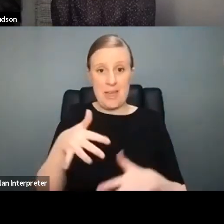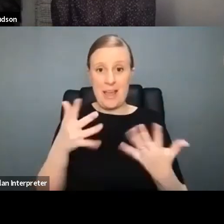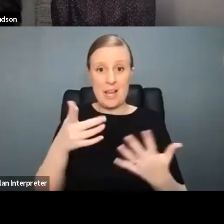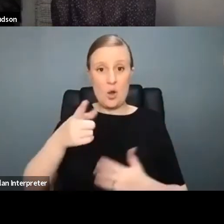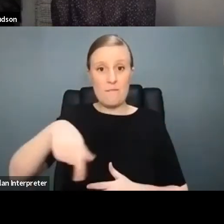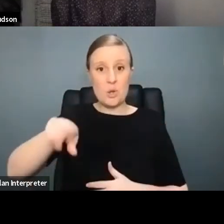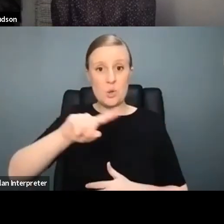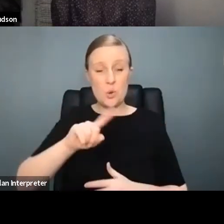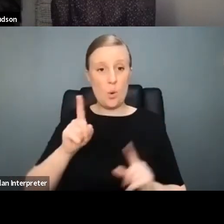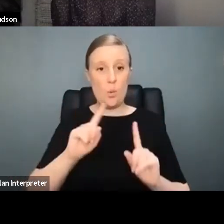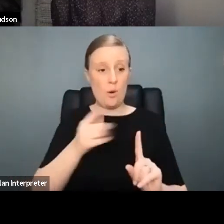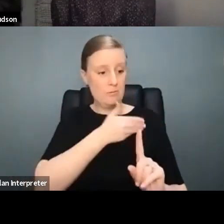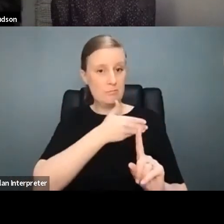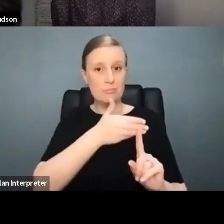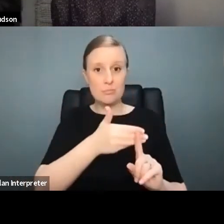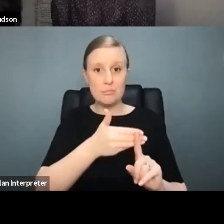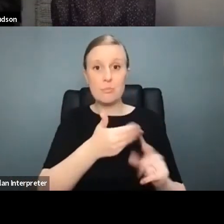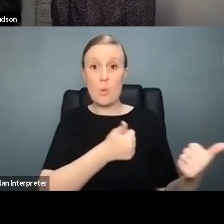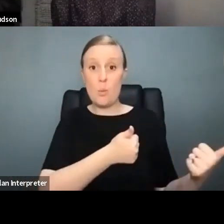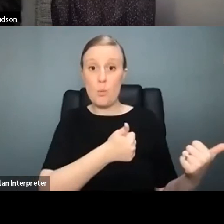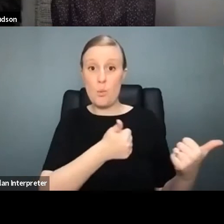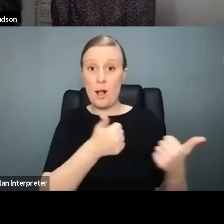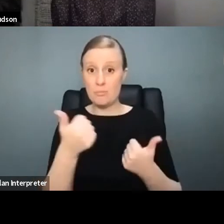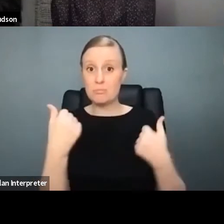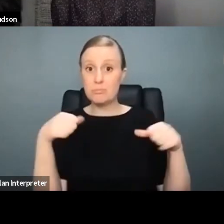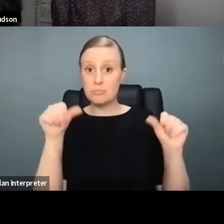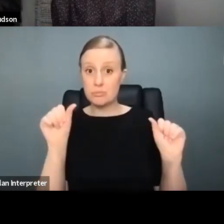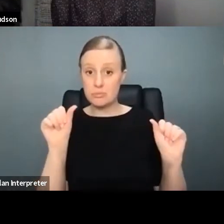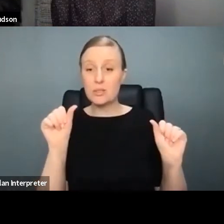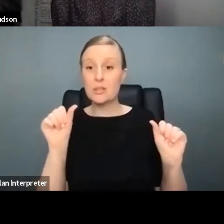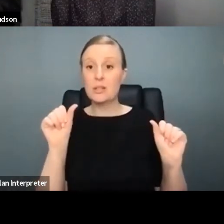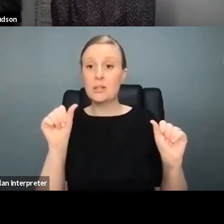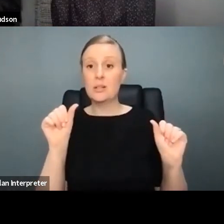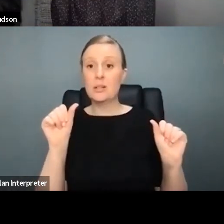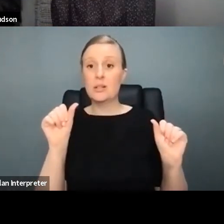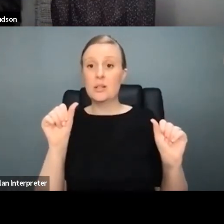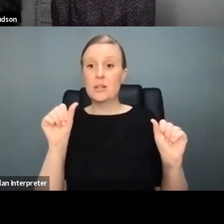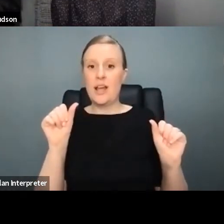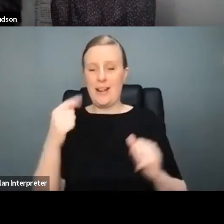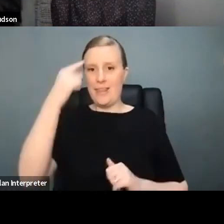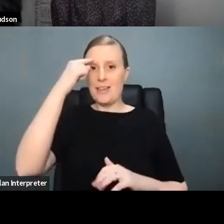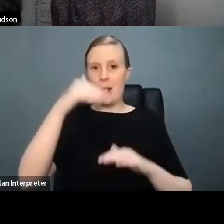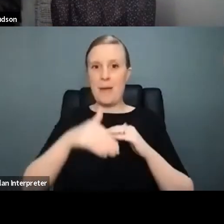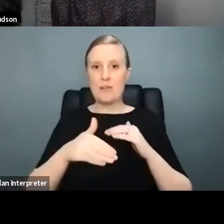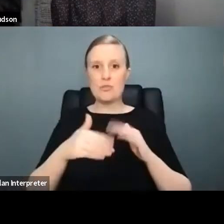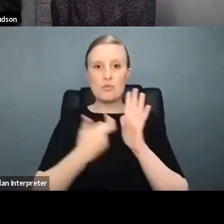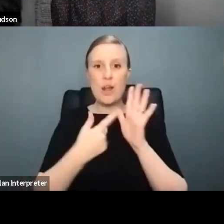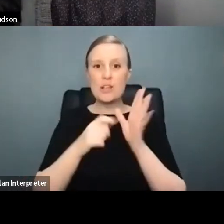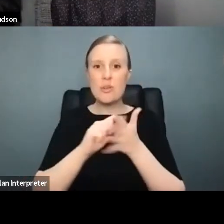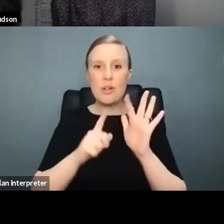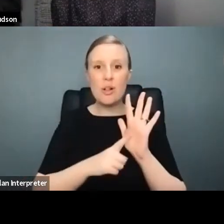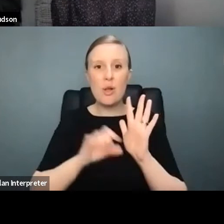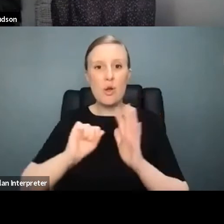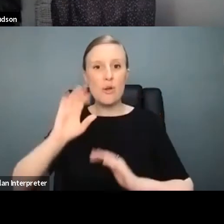what has been working well, or what, keeping in mind all of this information we've just received from Rachel, that we could